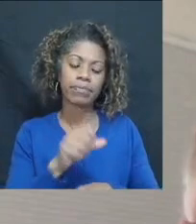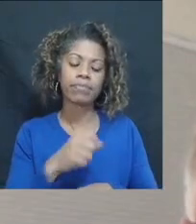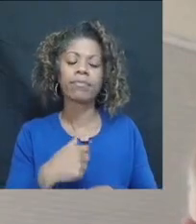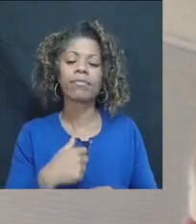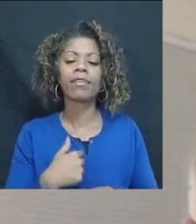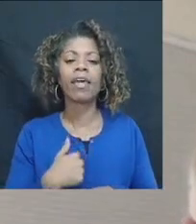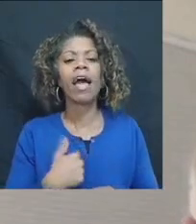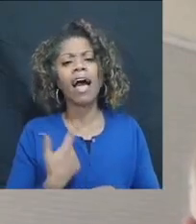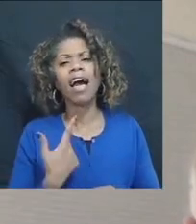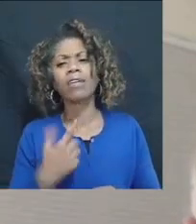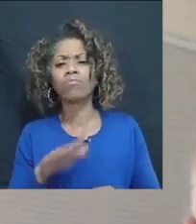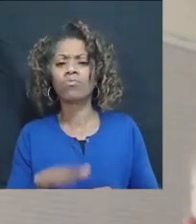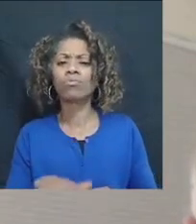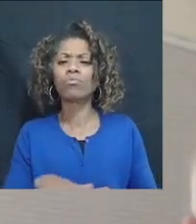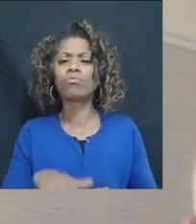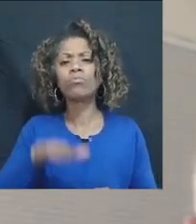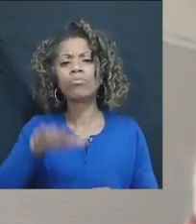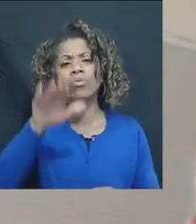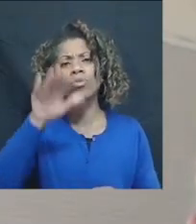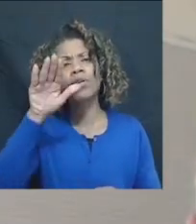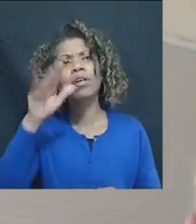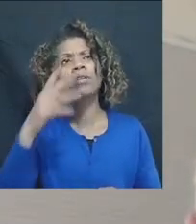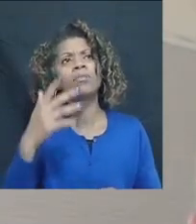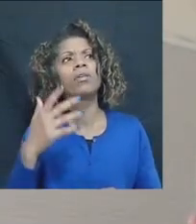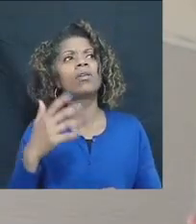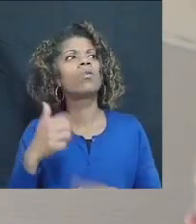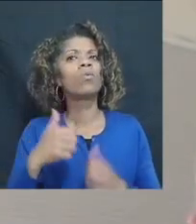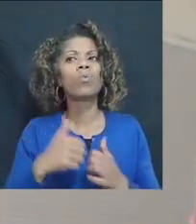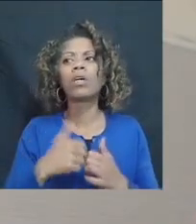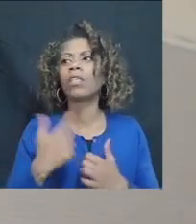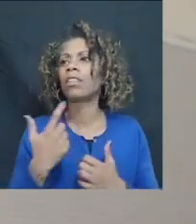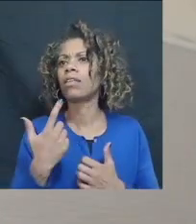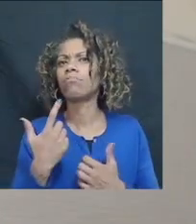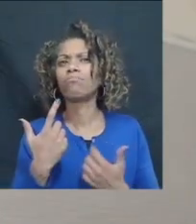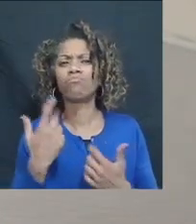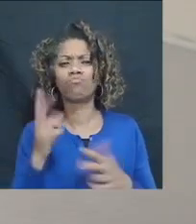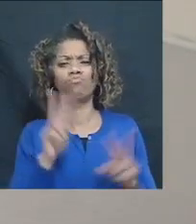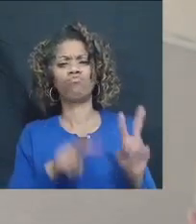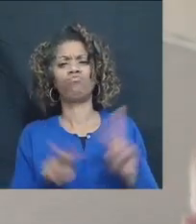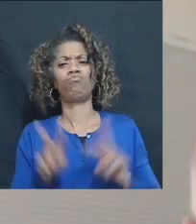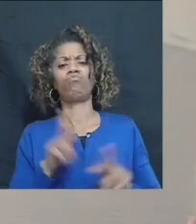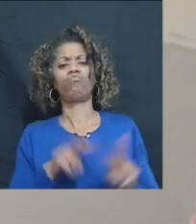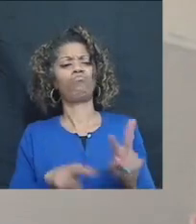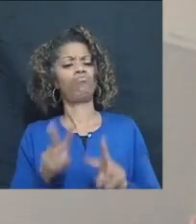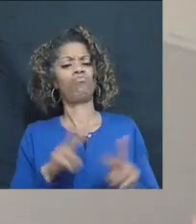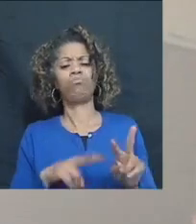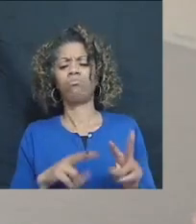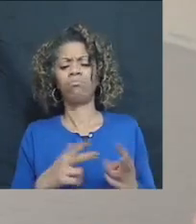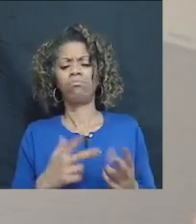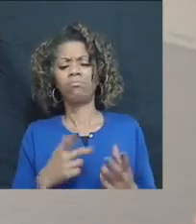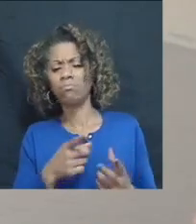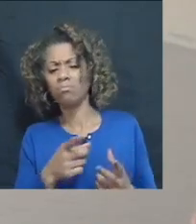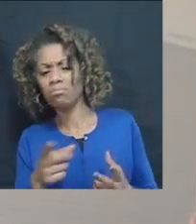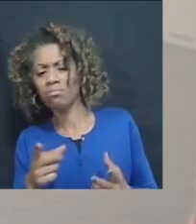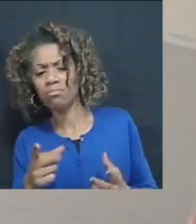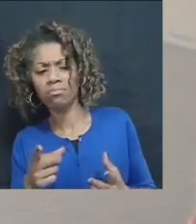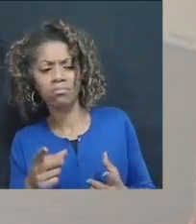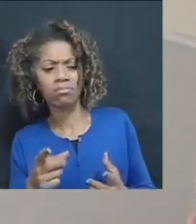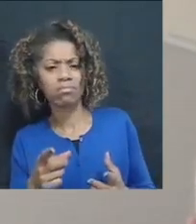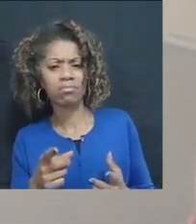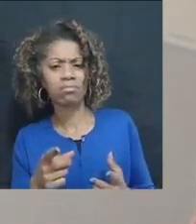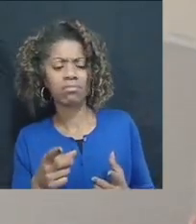in serving the underserved. I think as a really young child, I loved